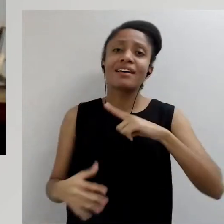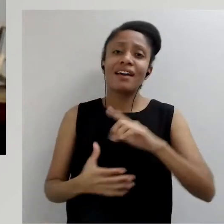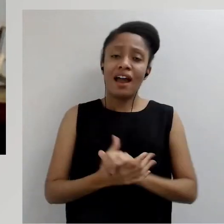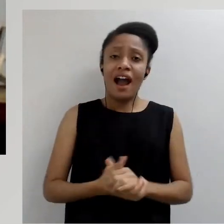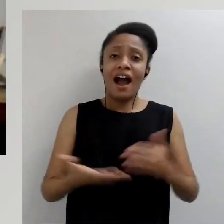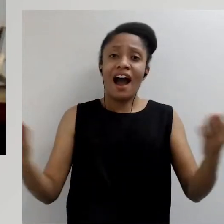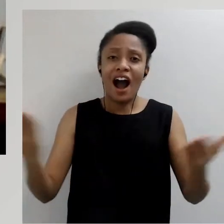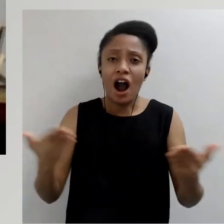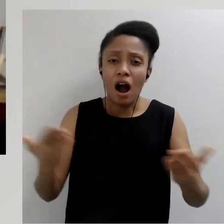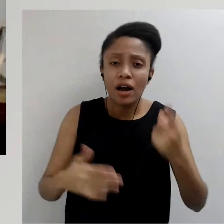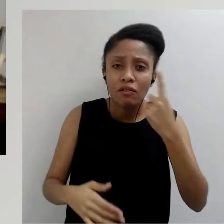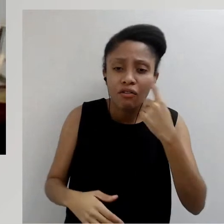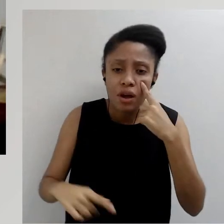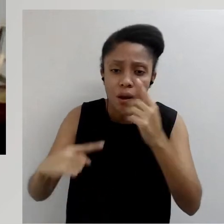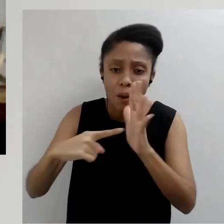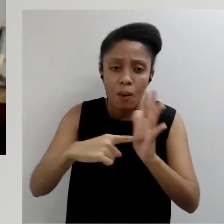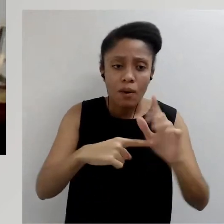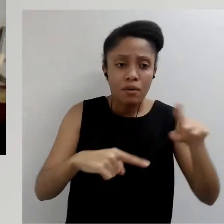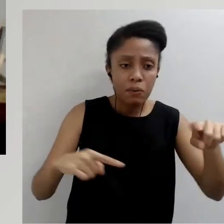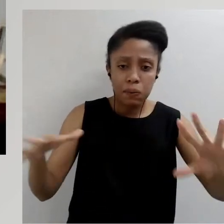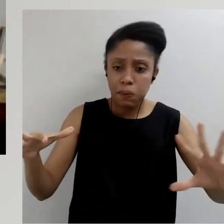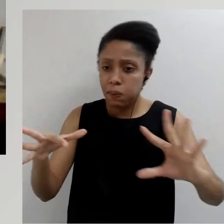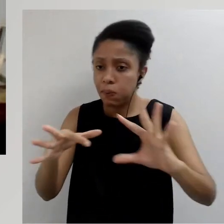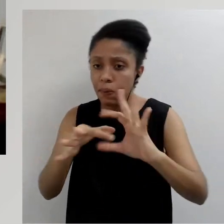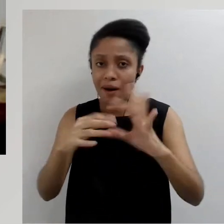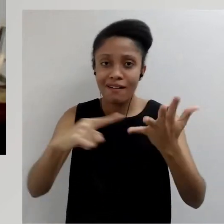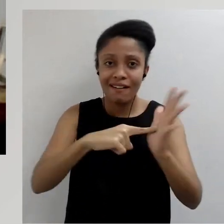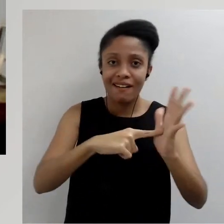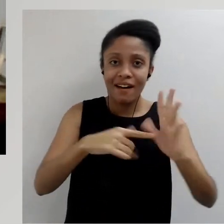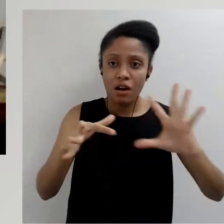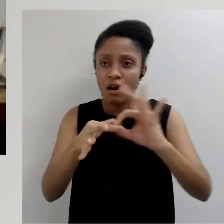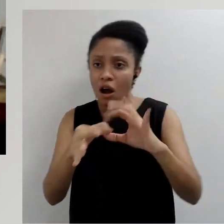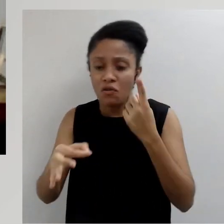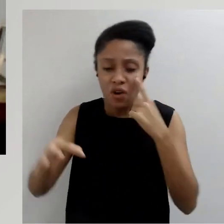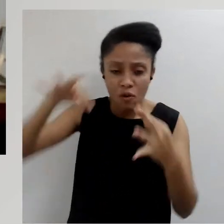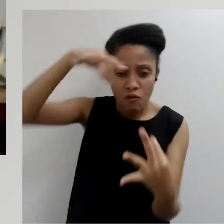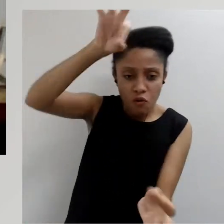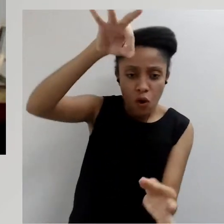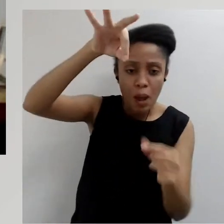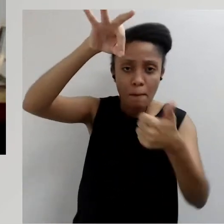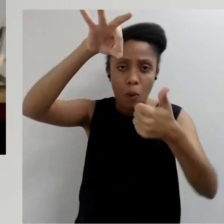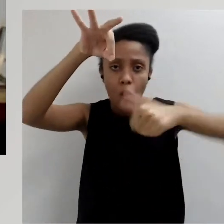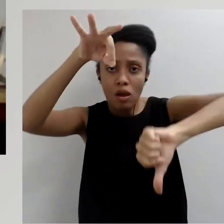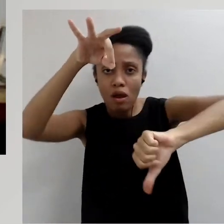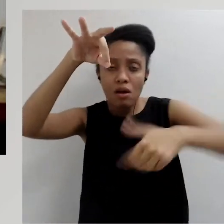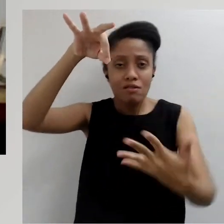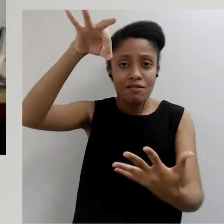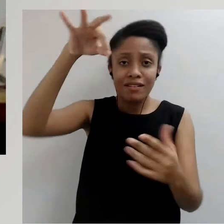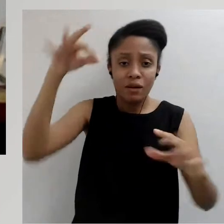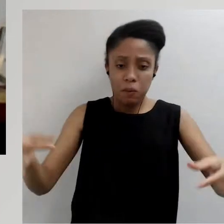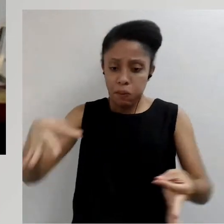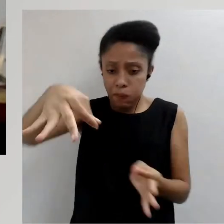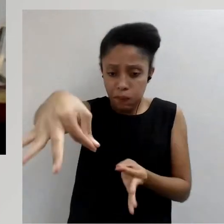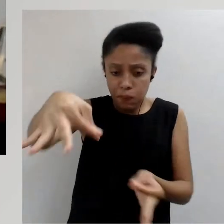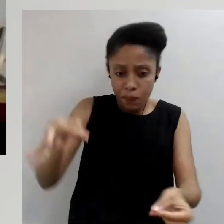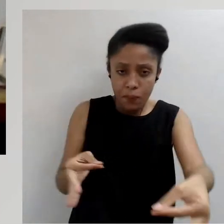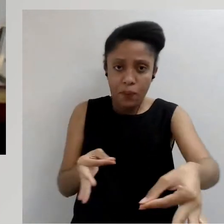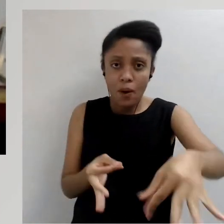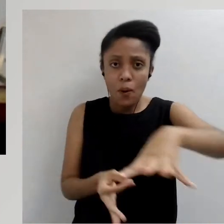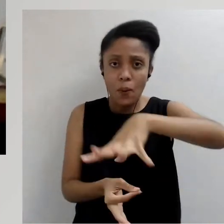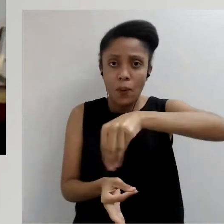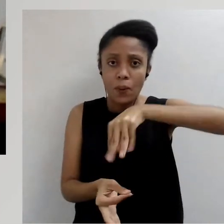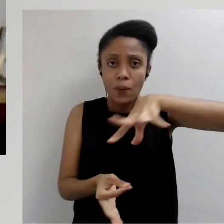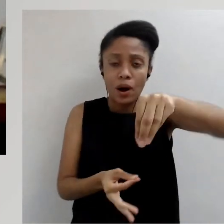Fran said, the machinery reading the system, knowing if the paper is good or not, doing the entire